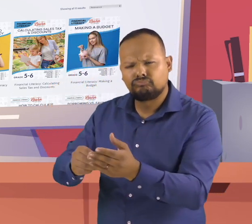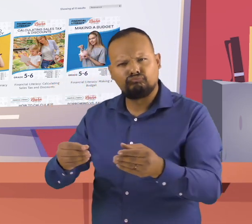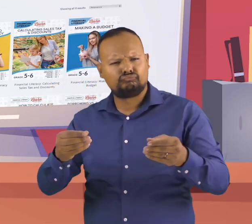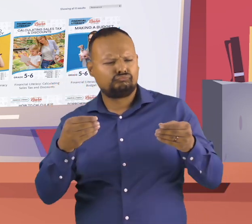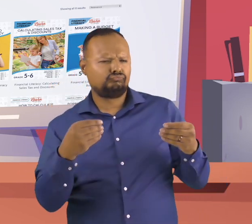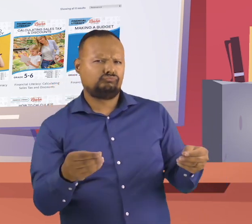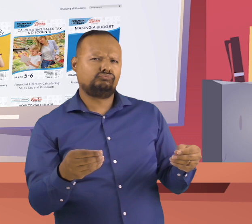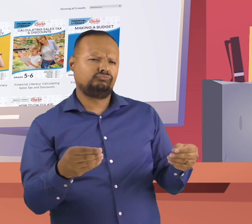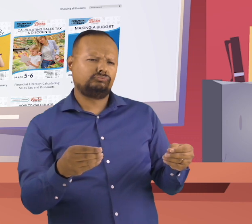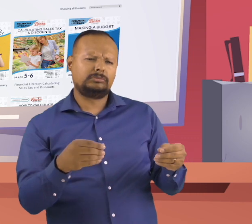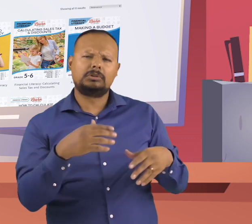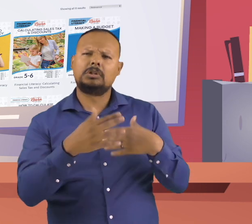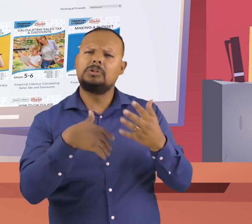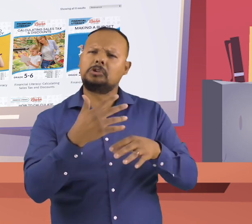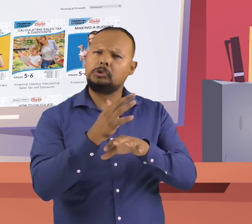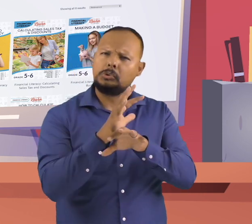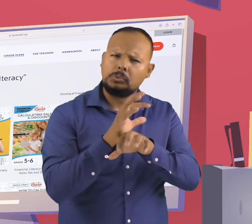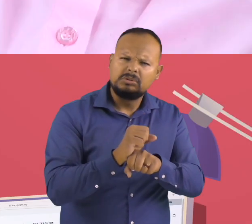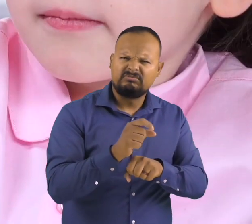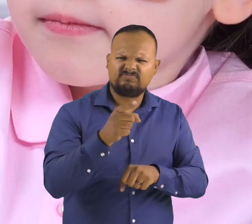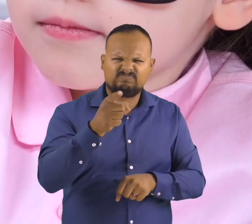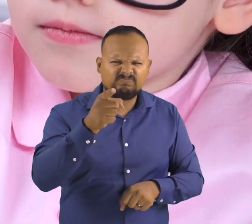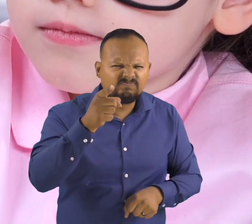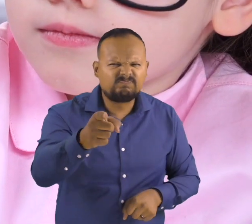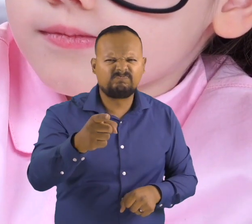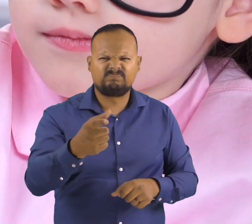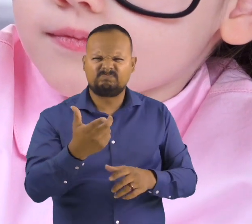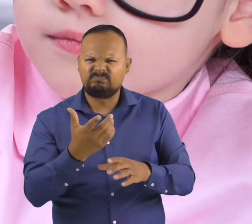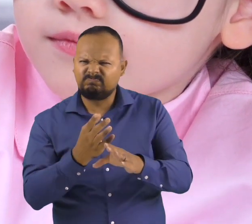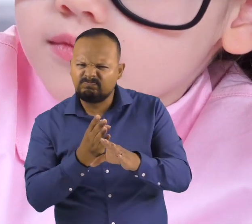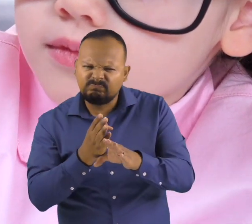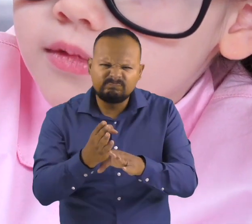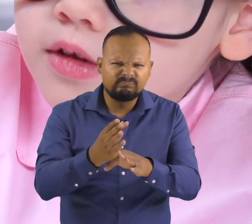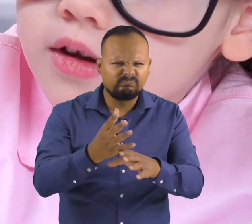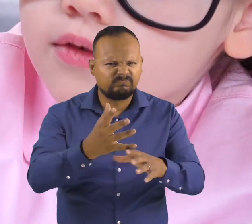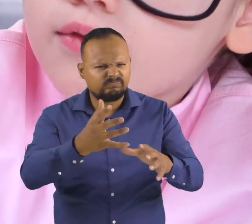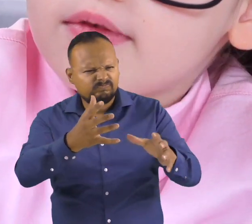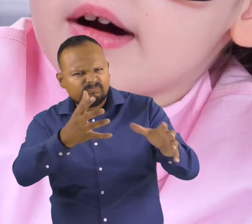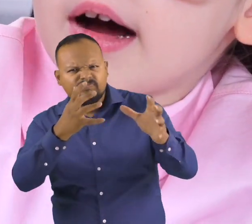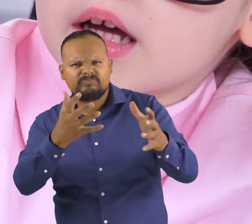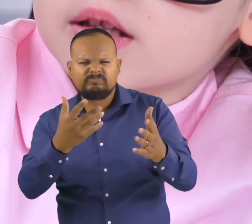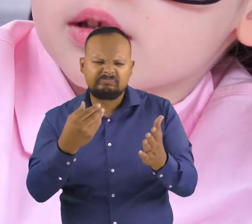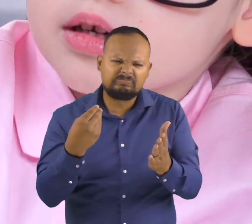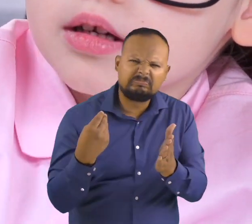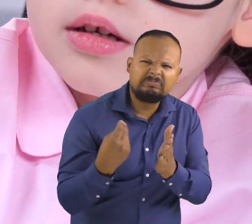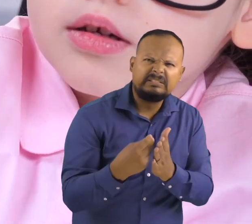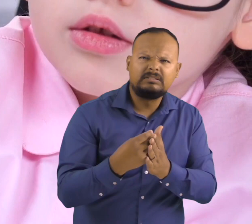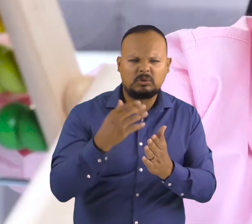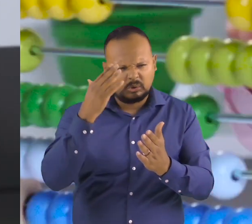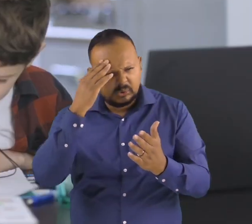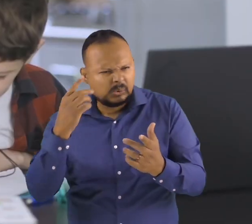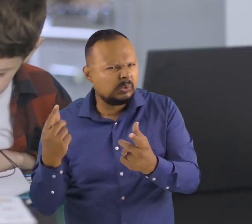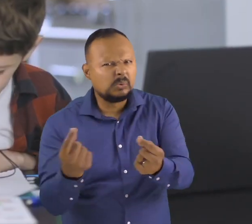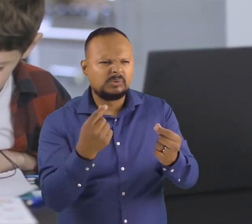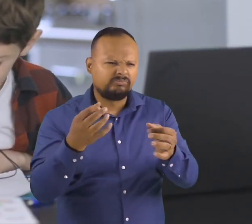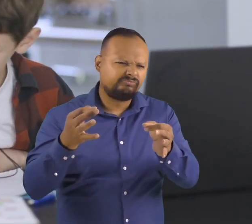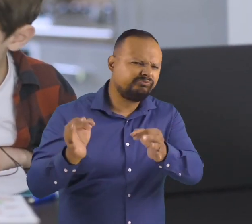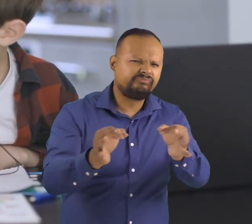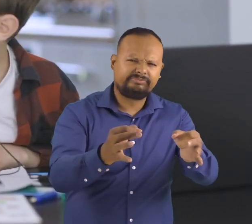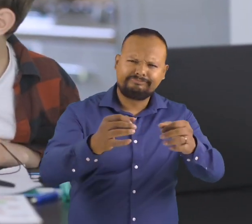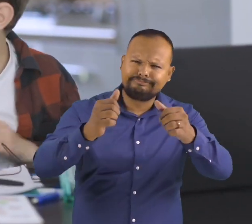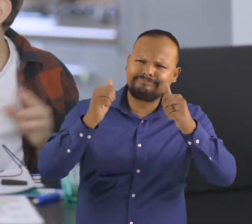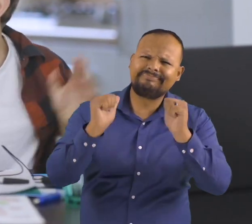and print off some practice pages. Before you know it, you will be a budgeting pro and